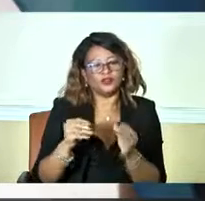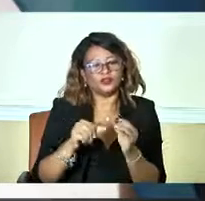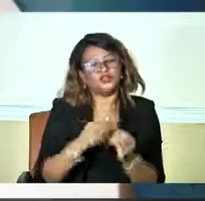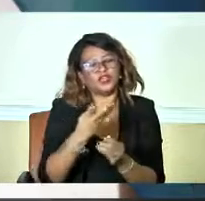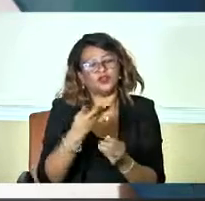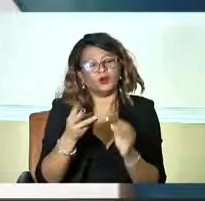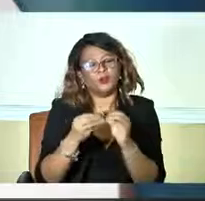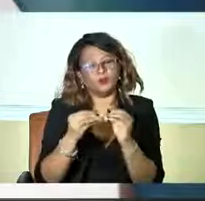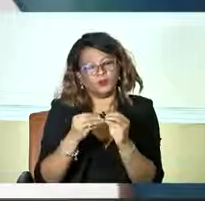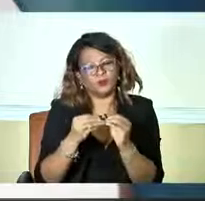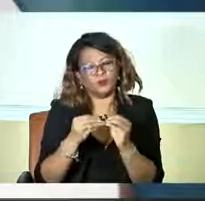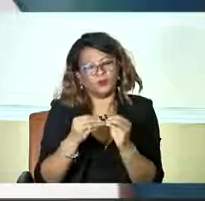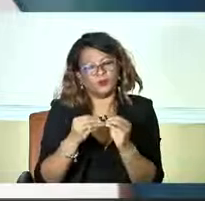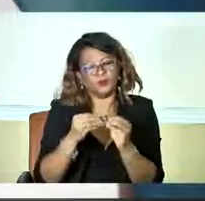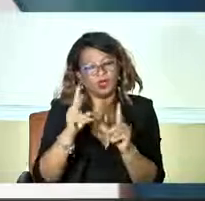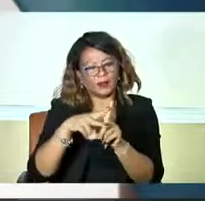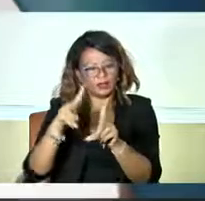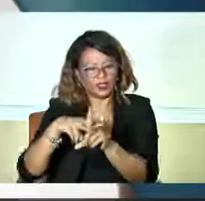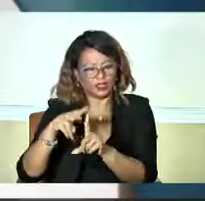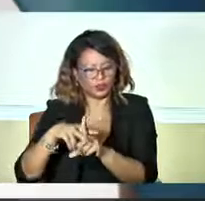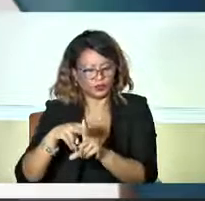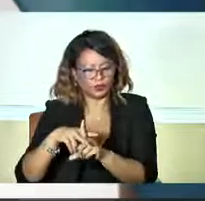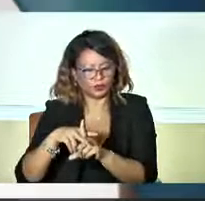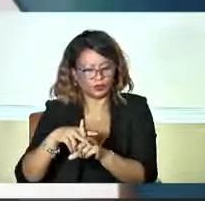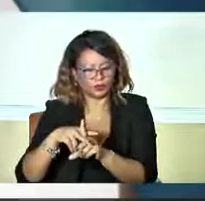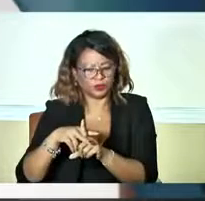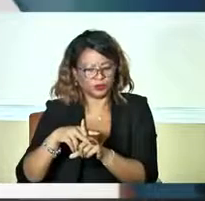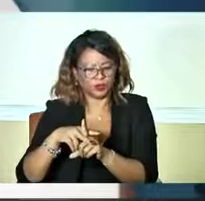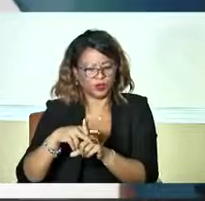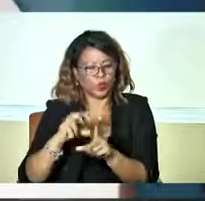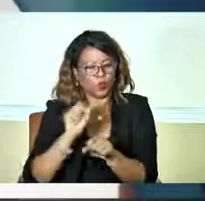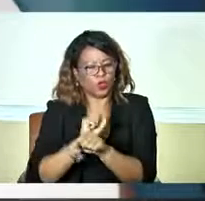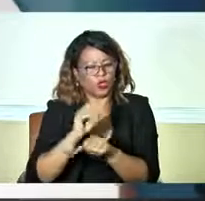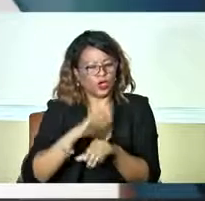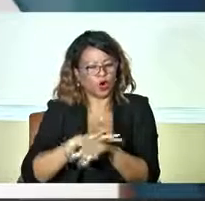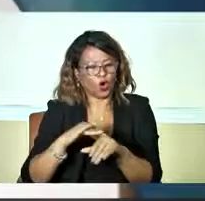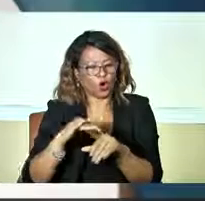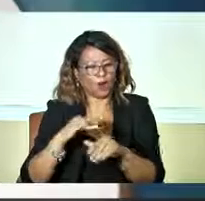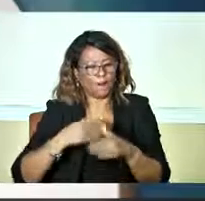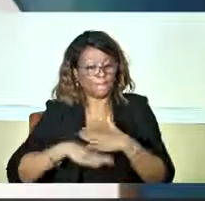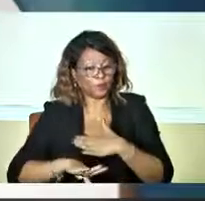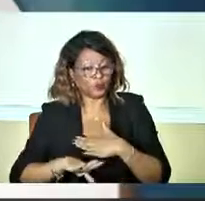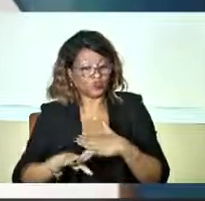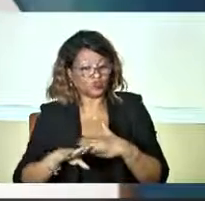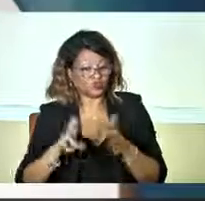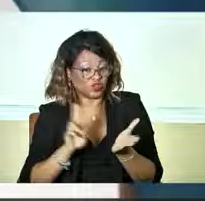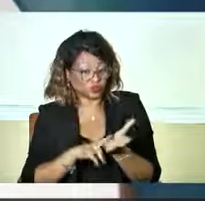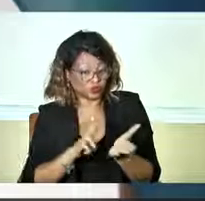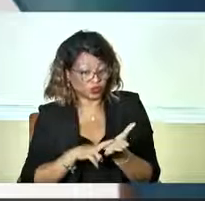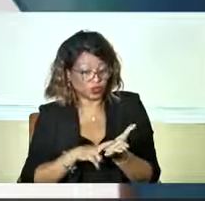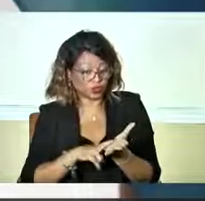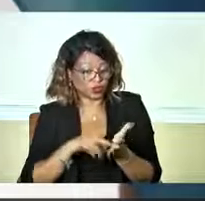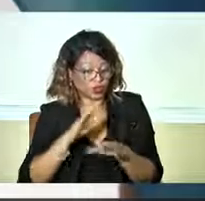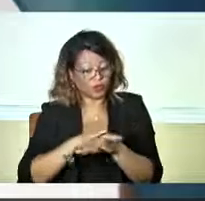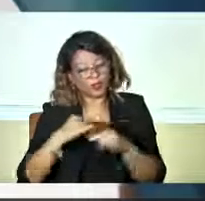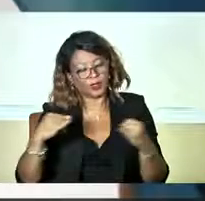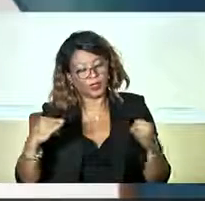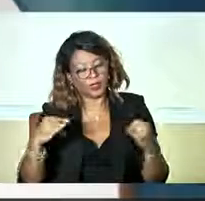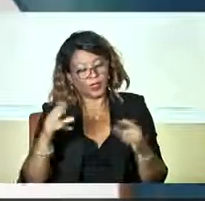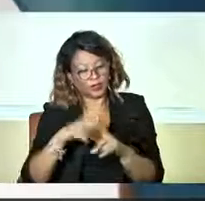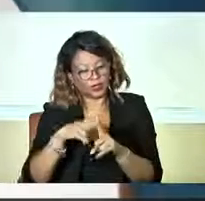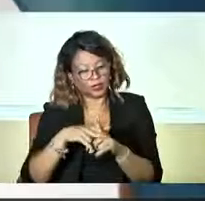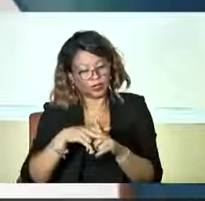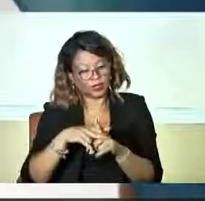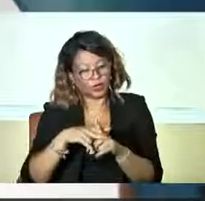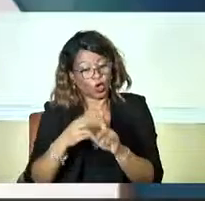other road traffic applications. We are working on a birth registration online application, on